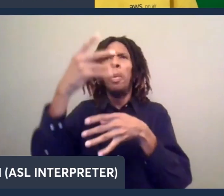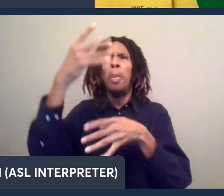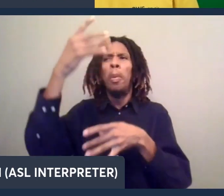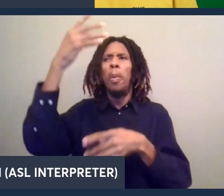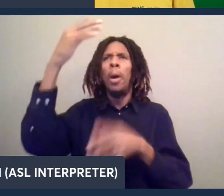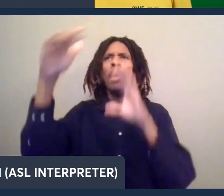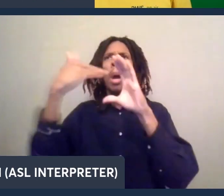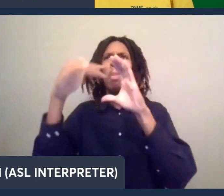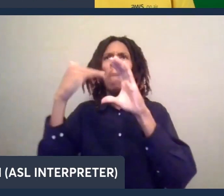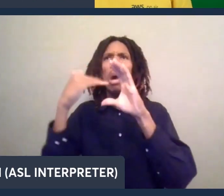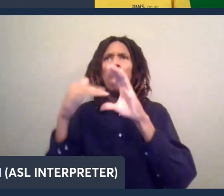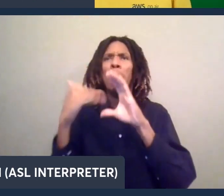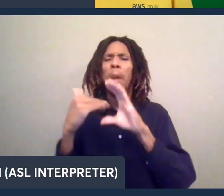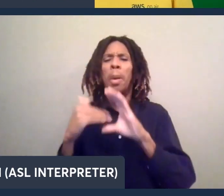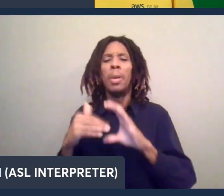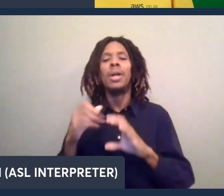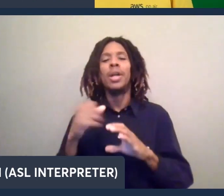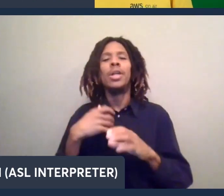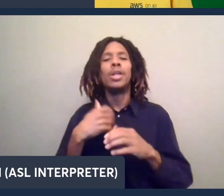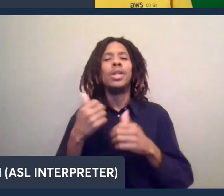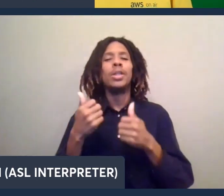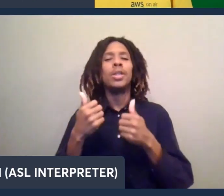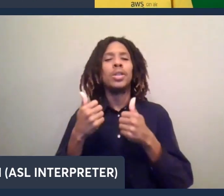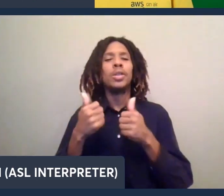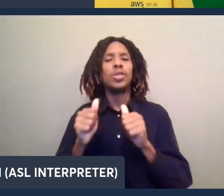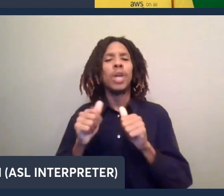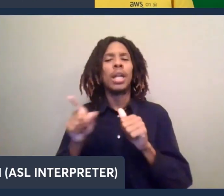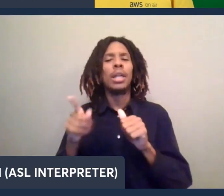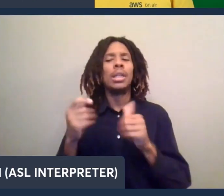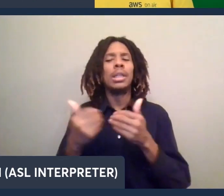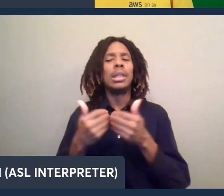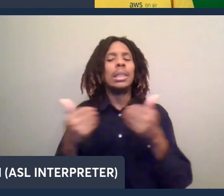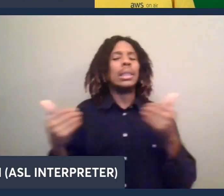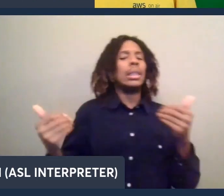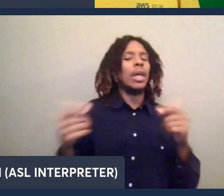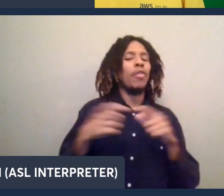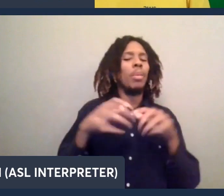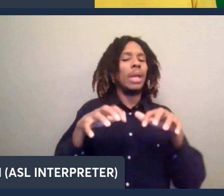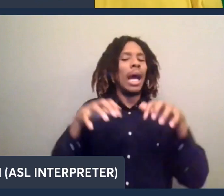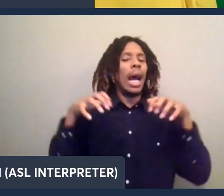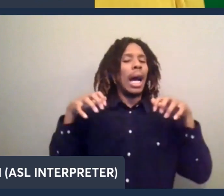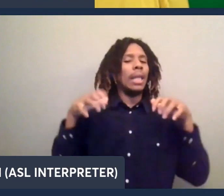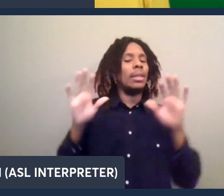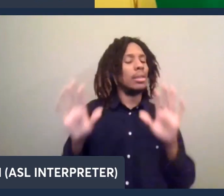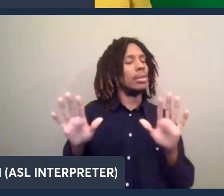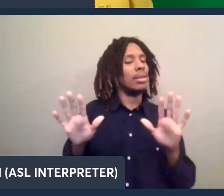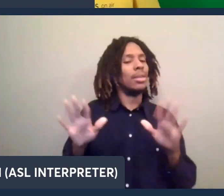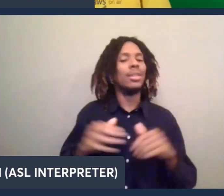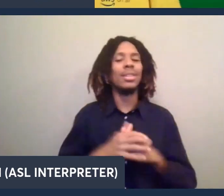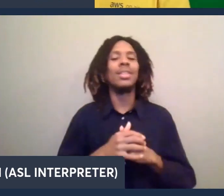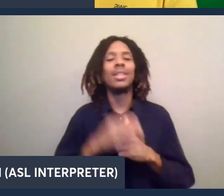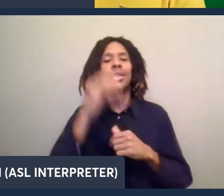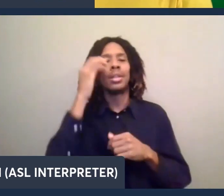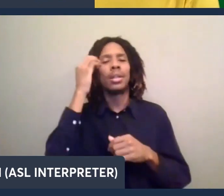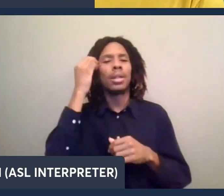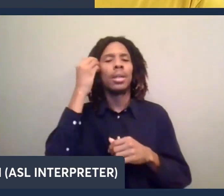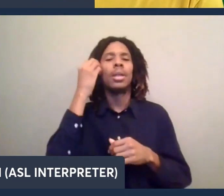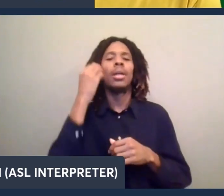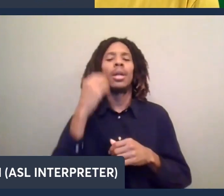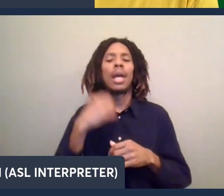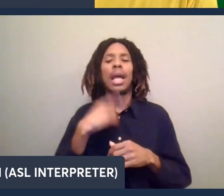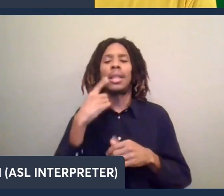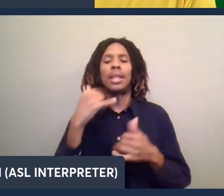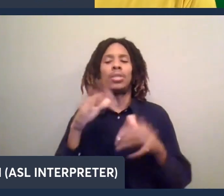Exactly. And let's actually try to keep that tension away from the audience. For sure. So okay, please tell us, I think it's